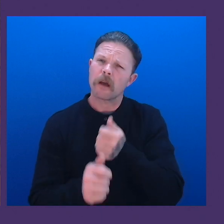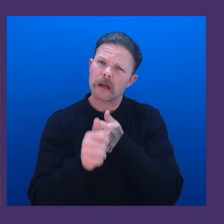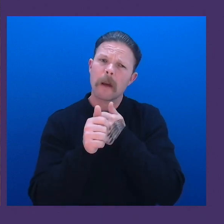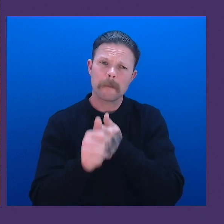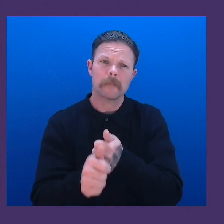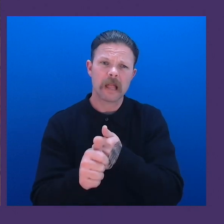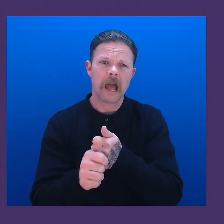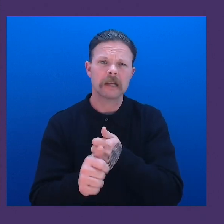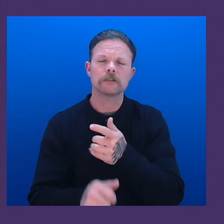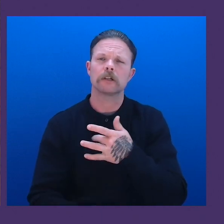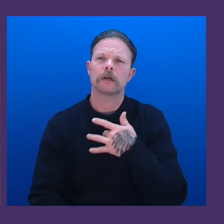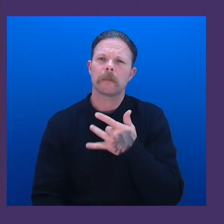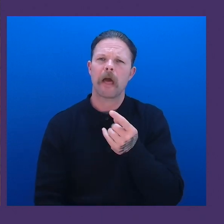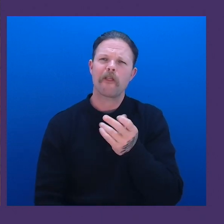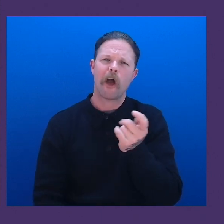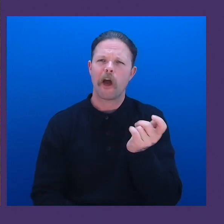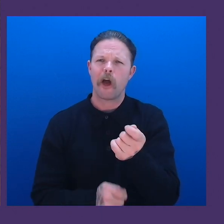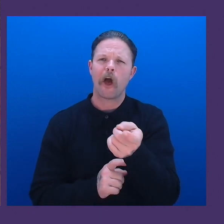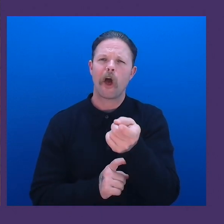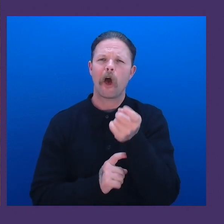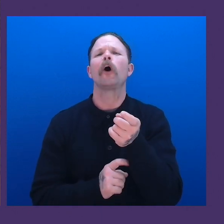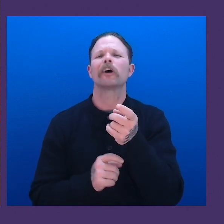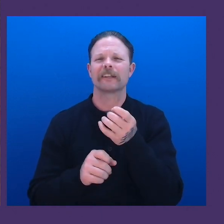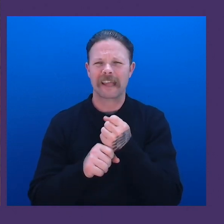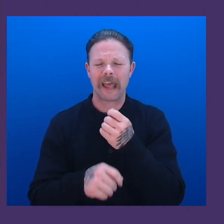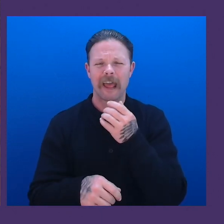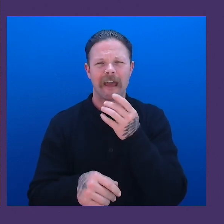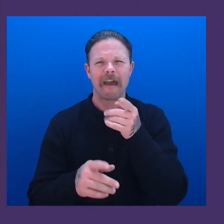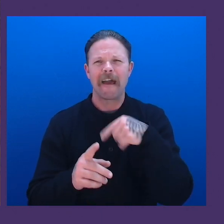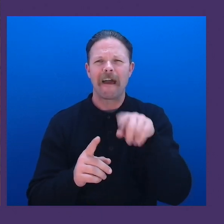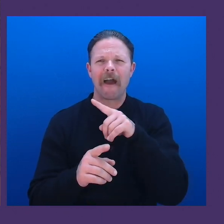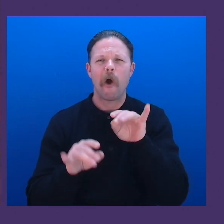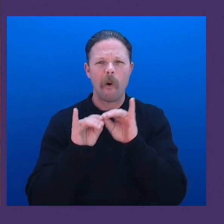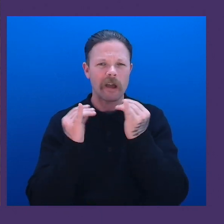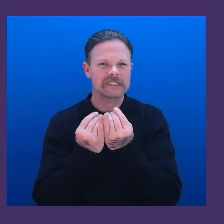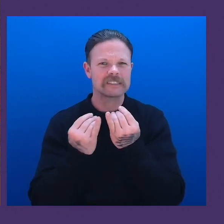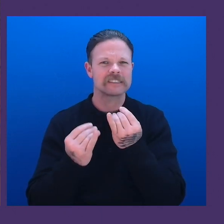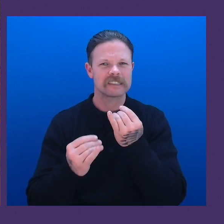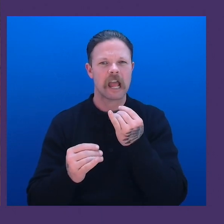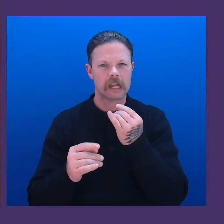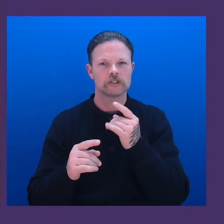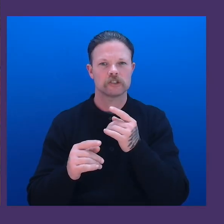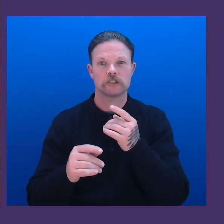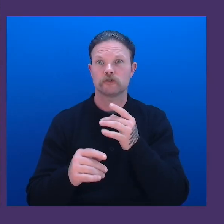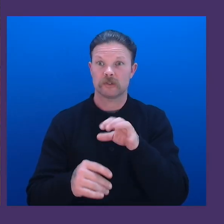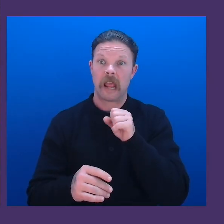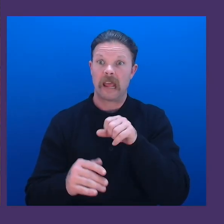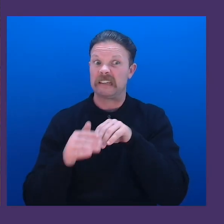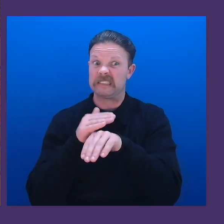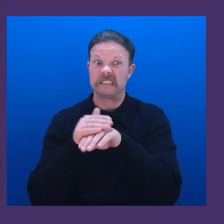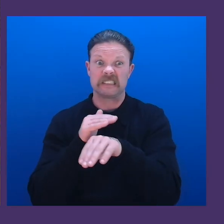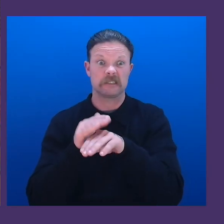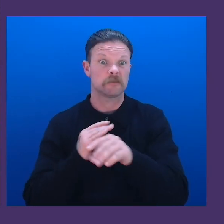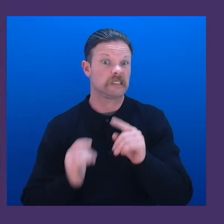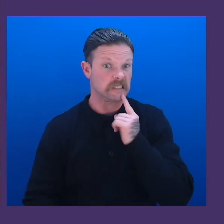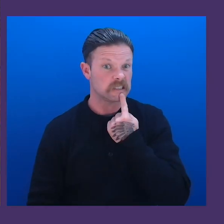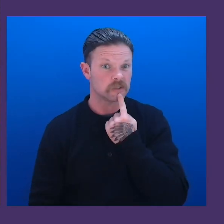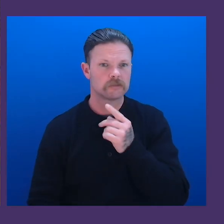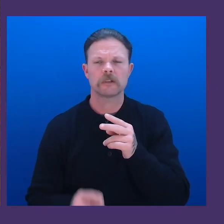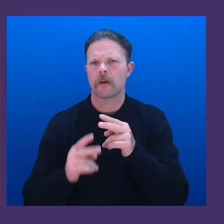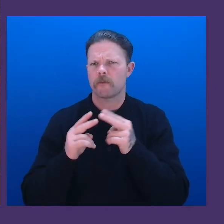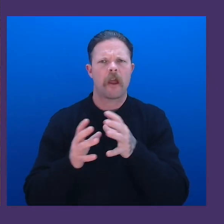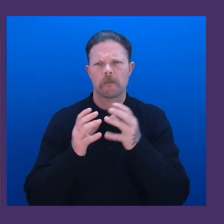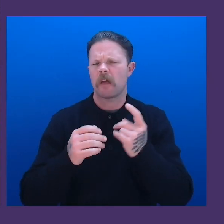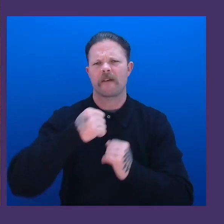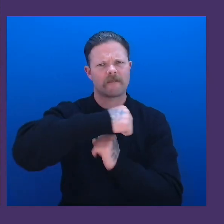usually gets organizations to take accessibility seriously. So like you're saying, it's very much the foundation. It's a great way